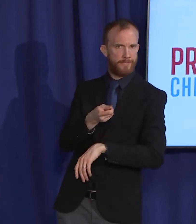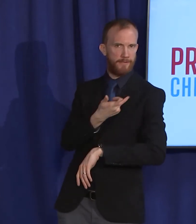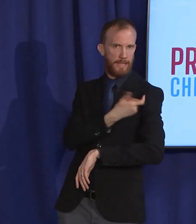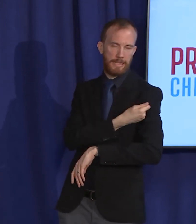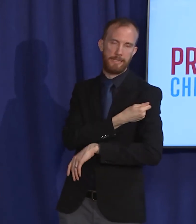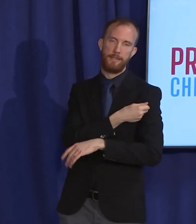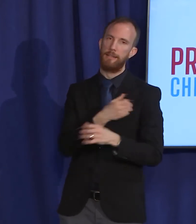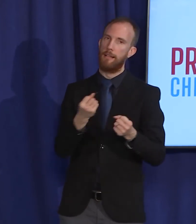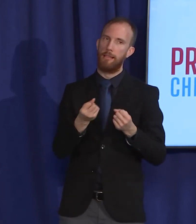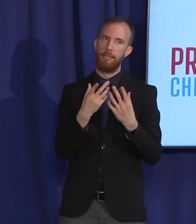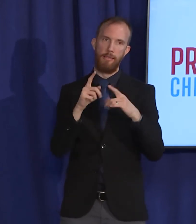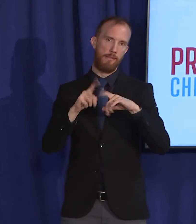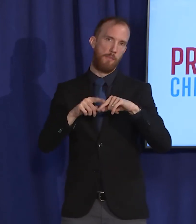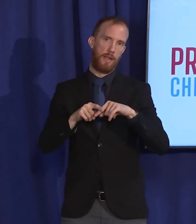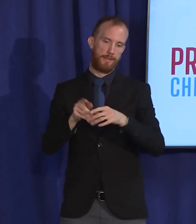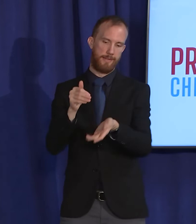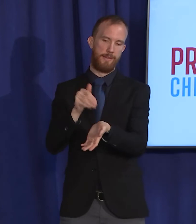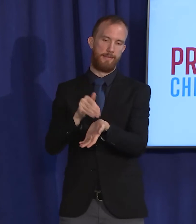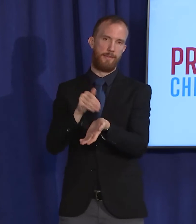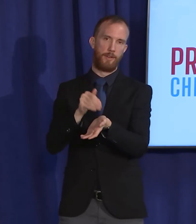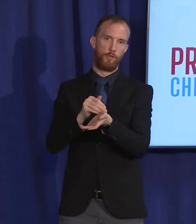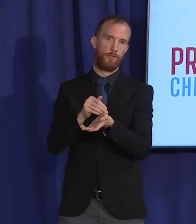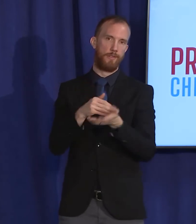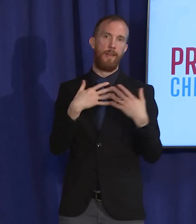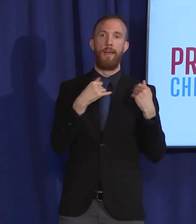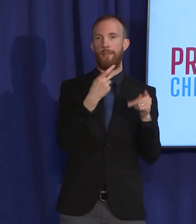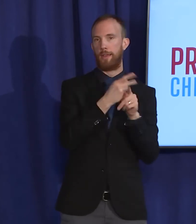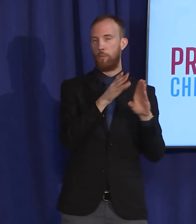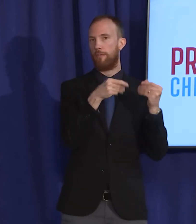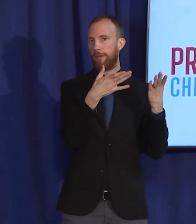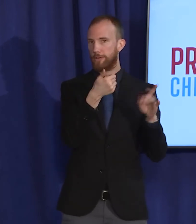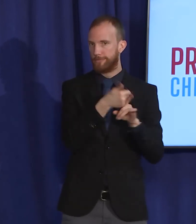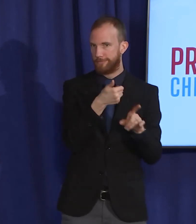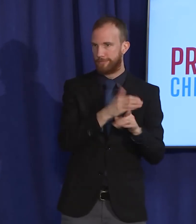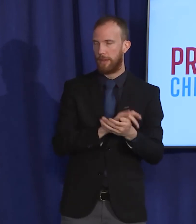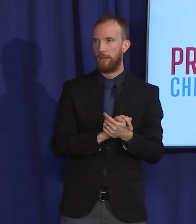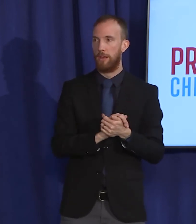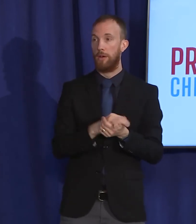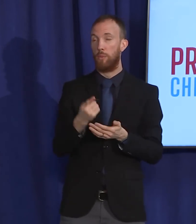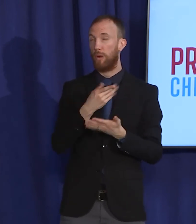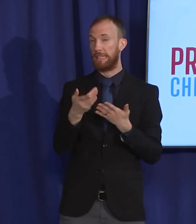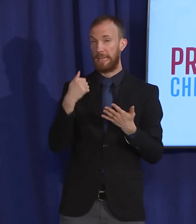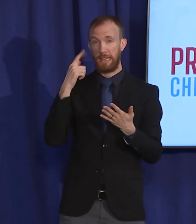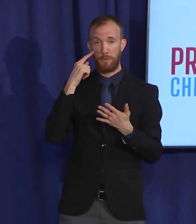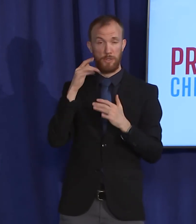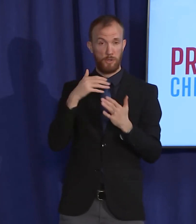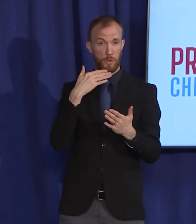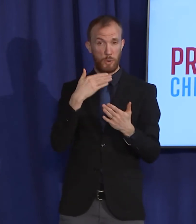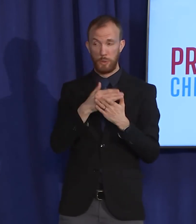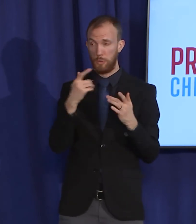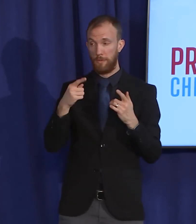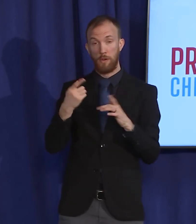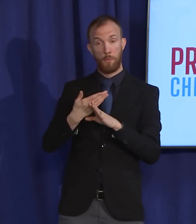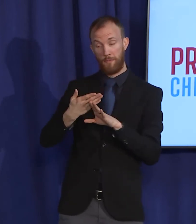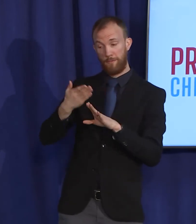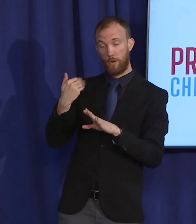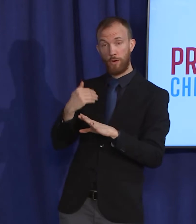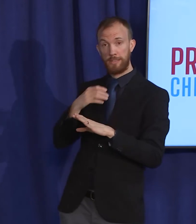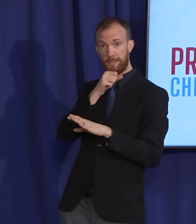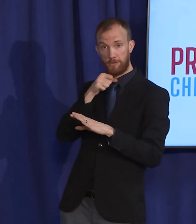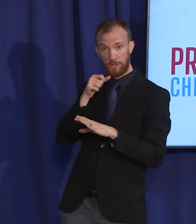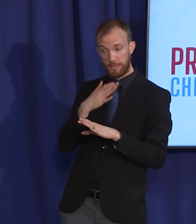of the reasons we did very well, I think, in terms of getting a lot of our oldest folks vaccinated first, and a lot